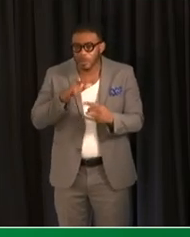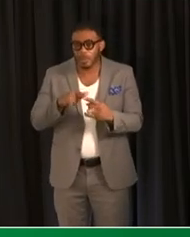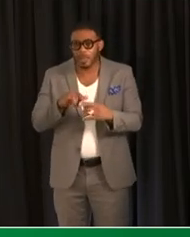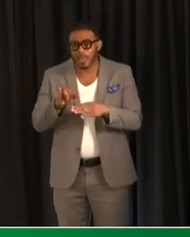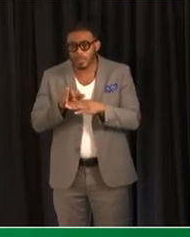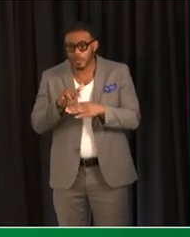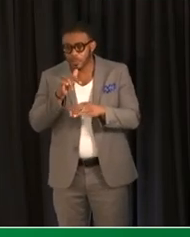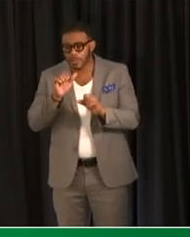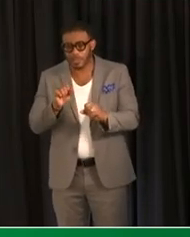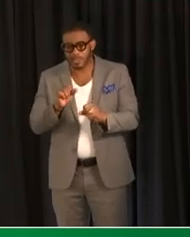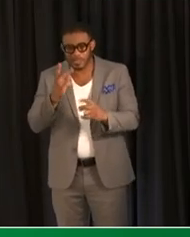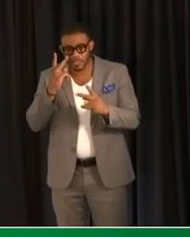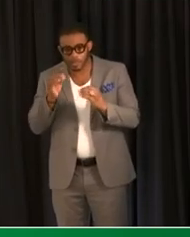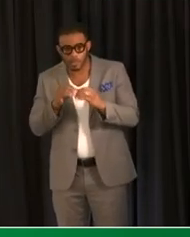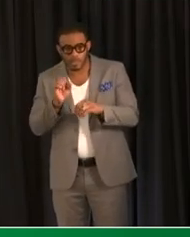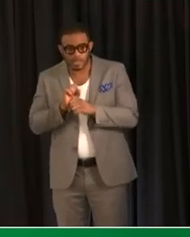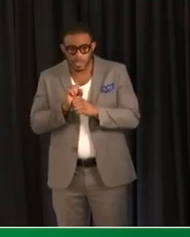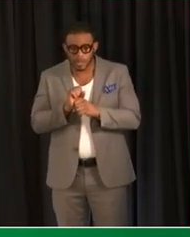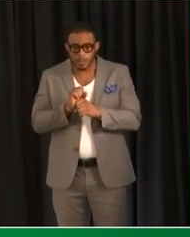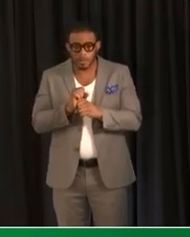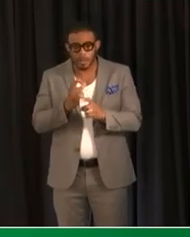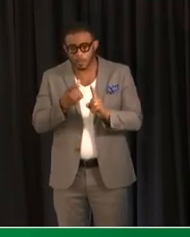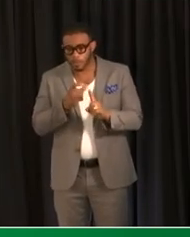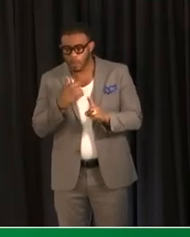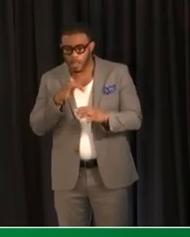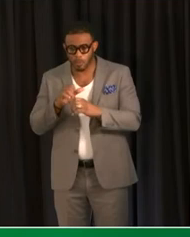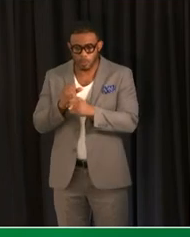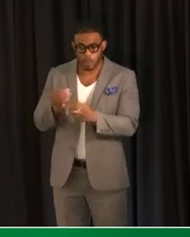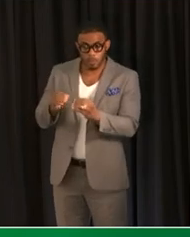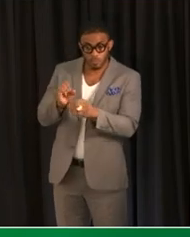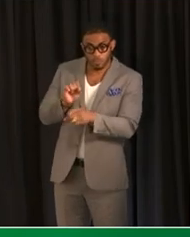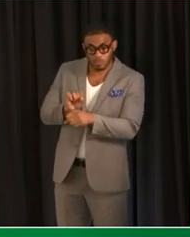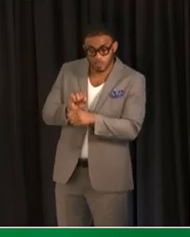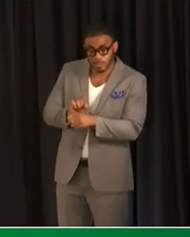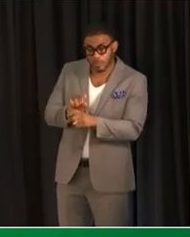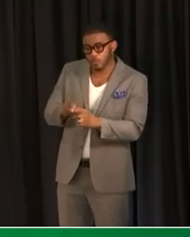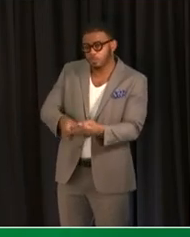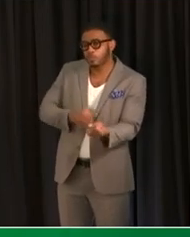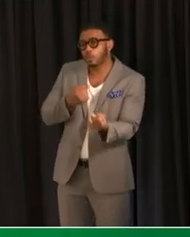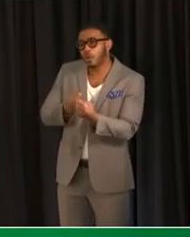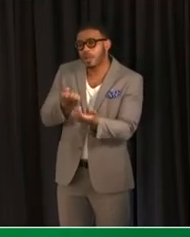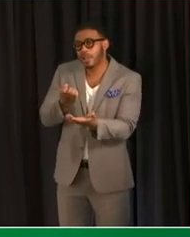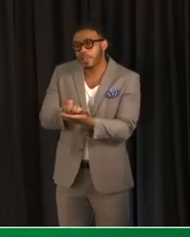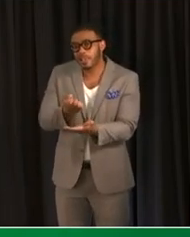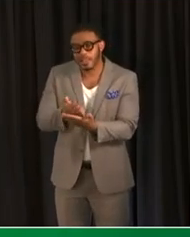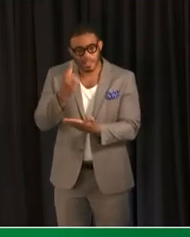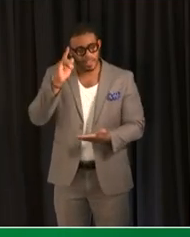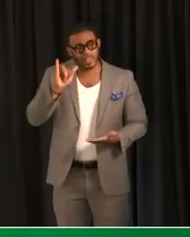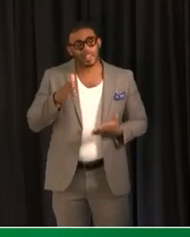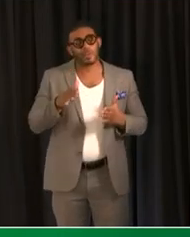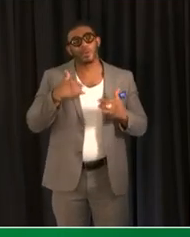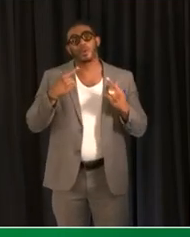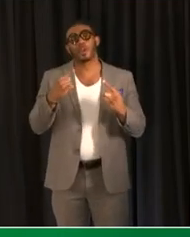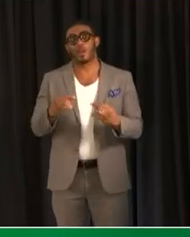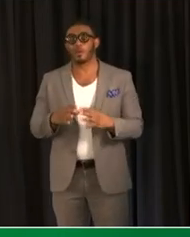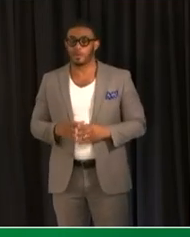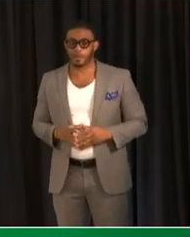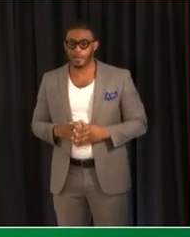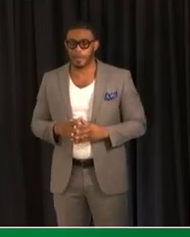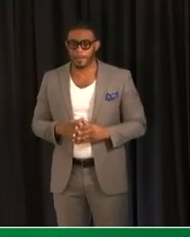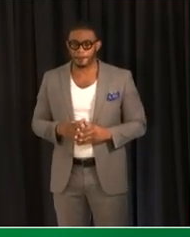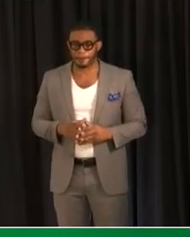We talk about industries that we can see more jobs coming out of. How do we create more jobs to support our economy? And I think that's the way we